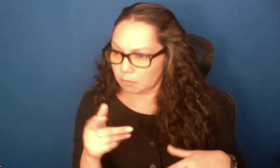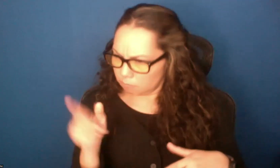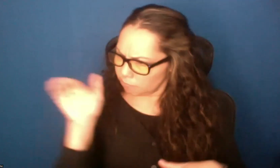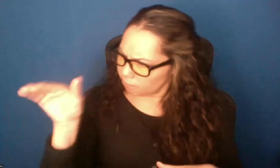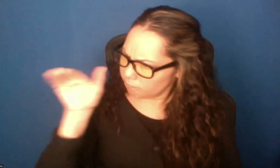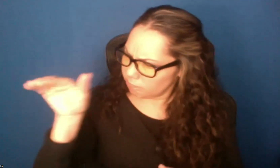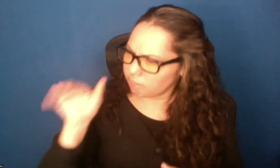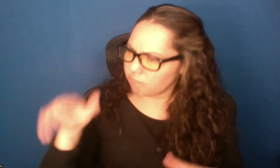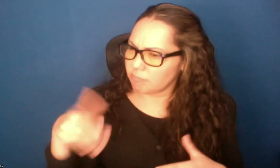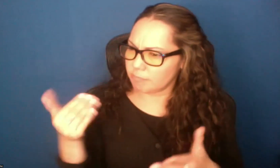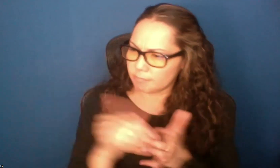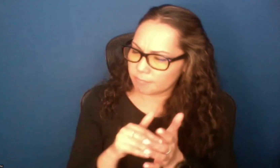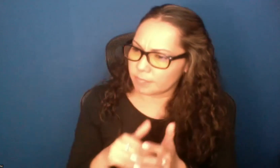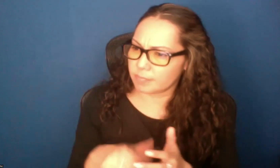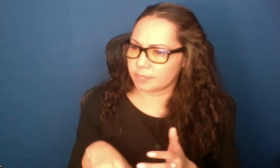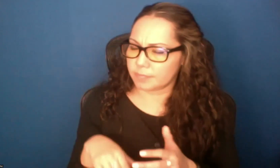I got in.